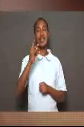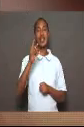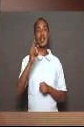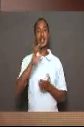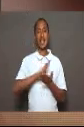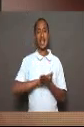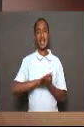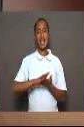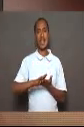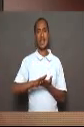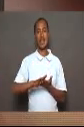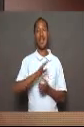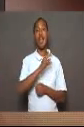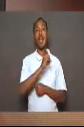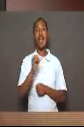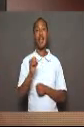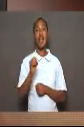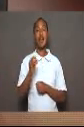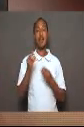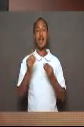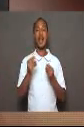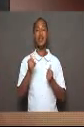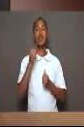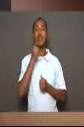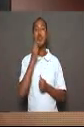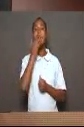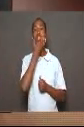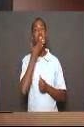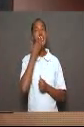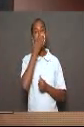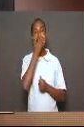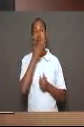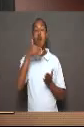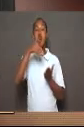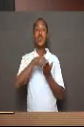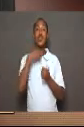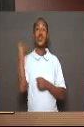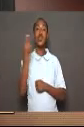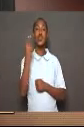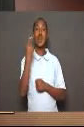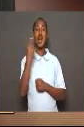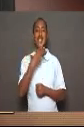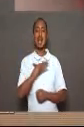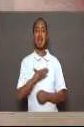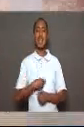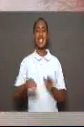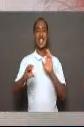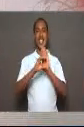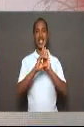cleaning wounds and for mouthwash. It is also used as a bleaching